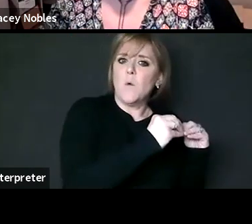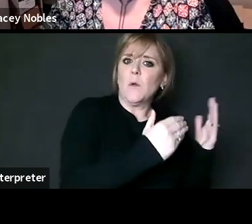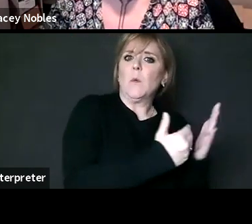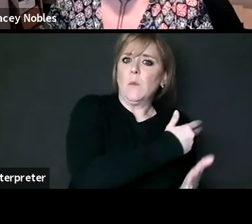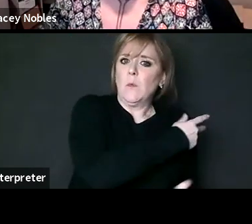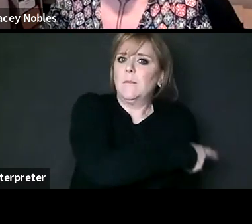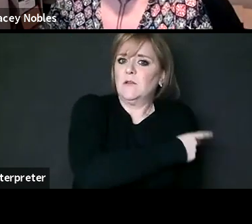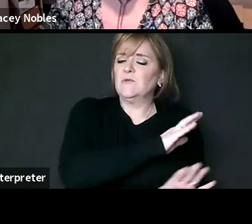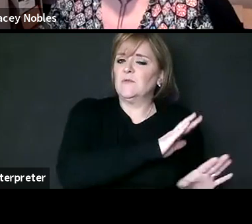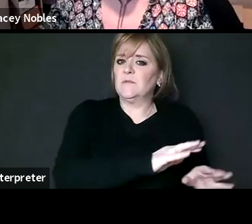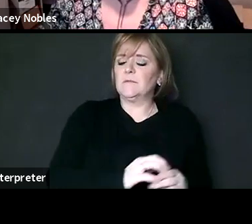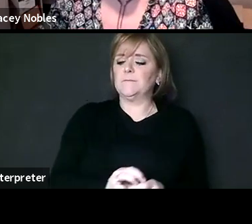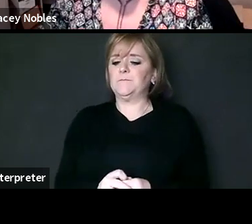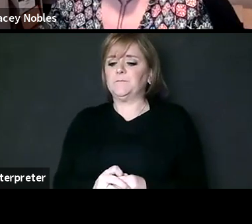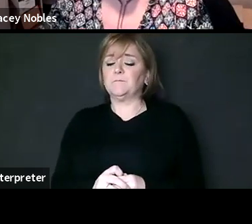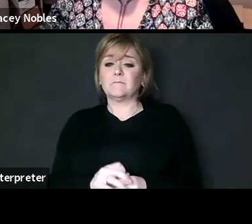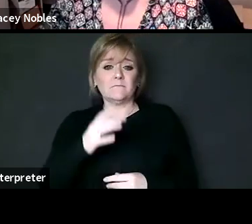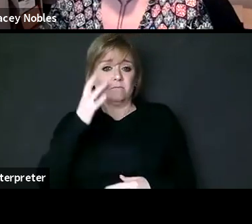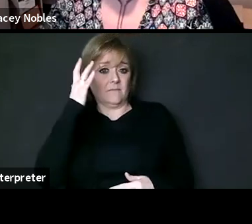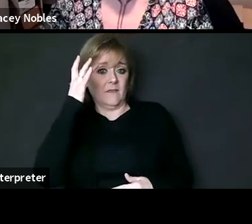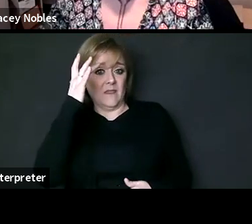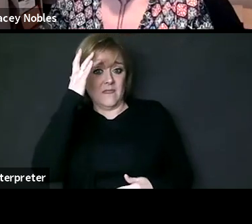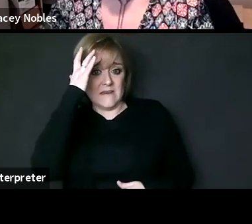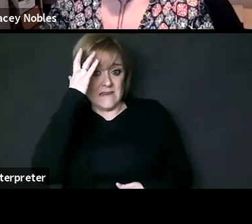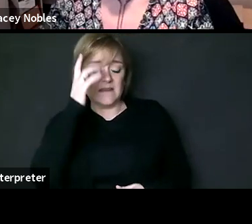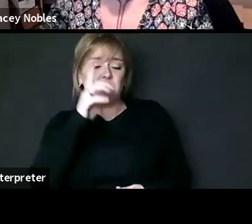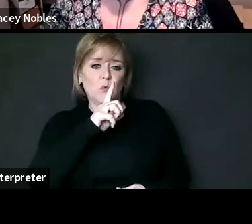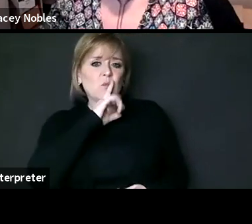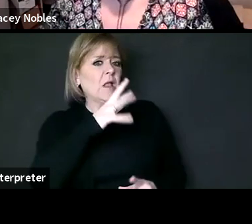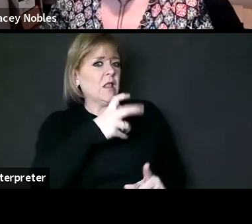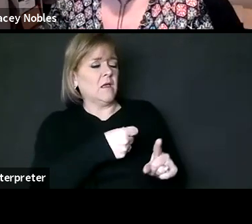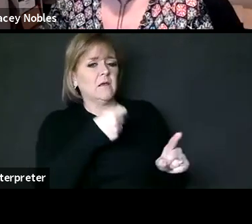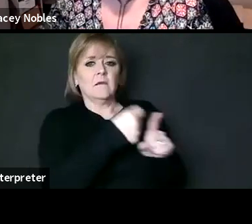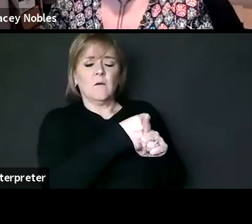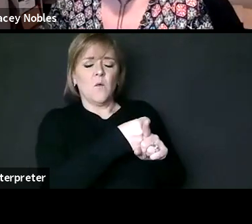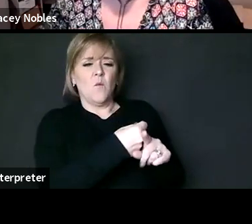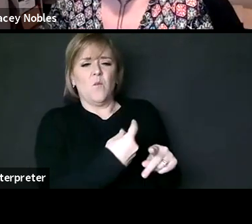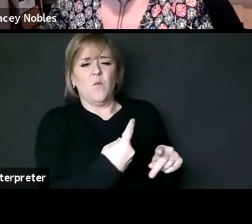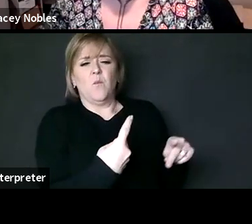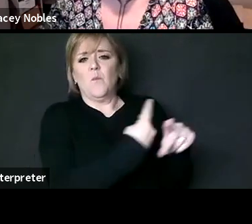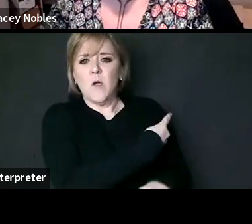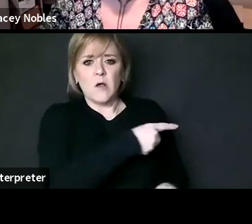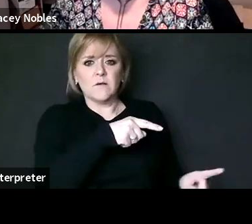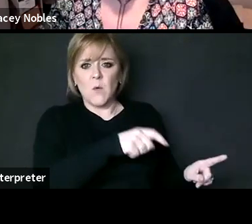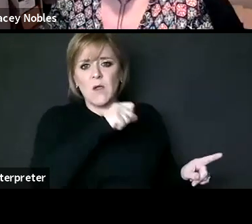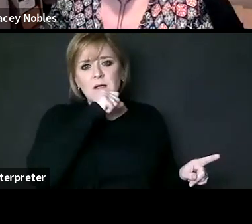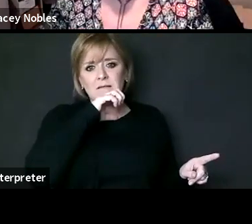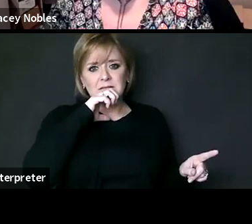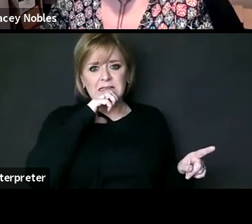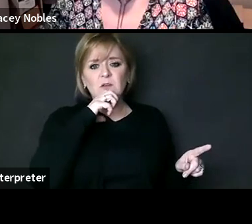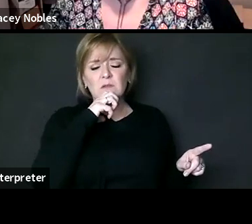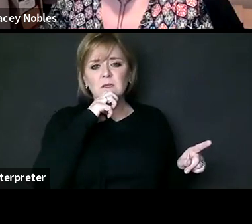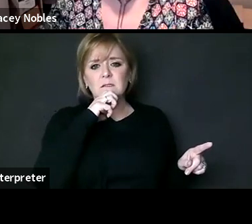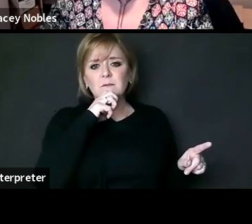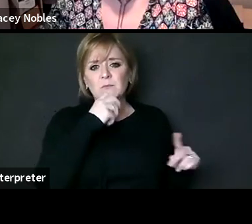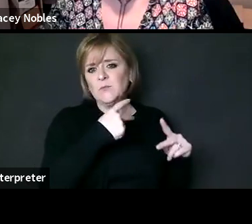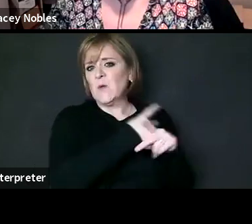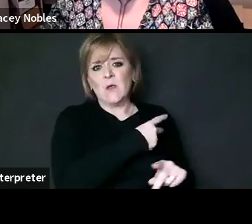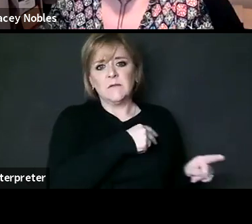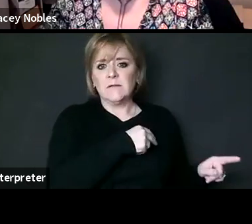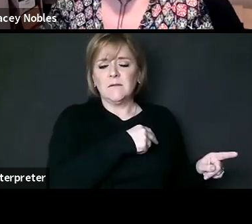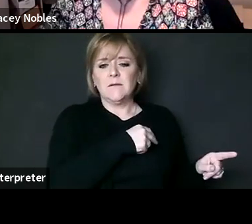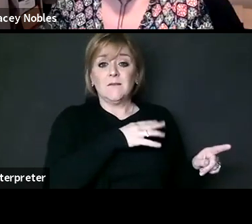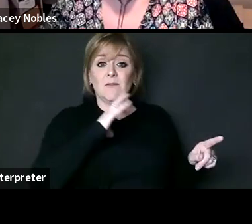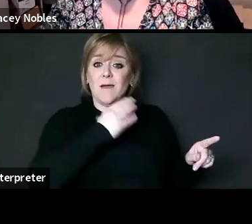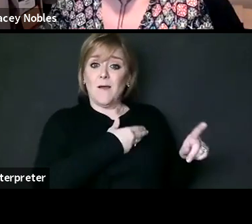patients. This disease really affects the elderly the most, and our goal is just to